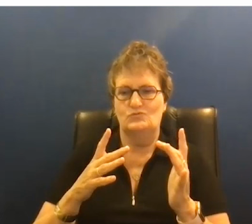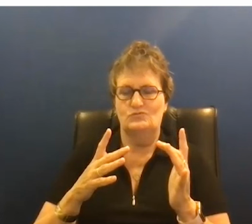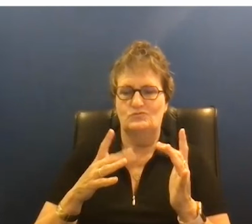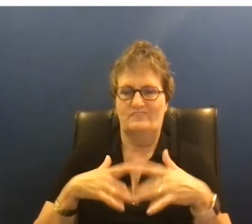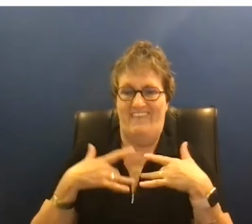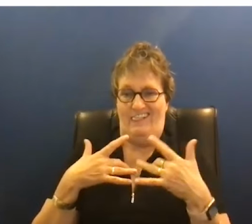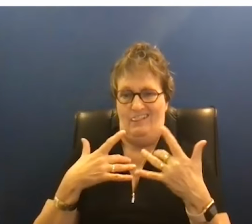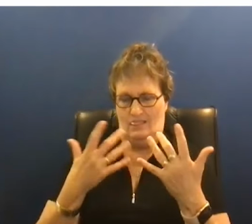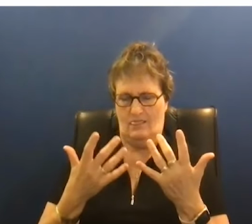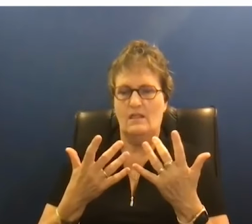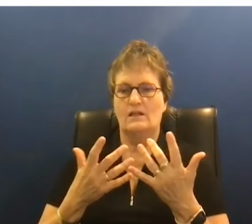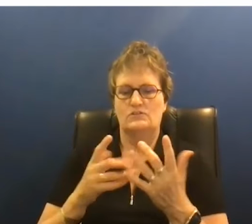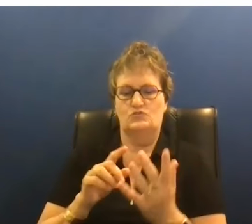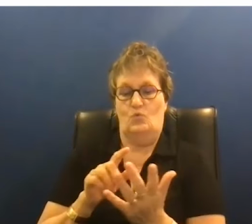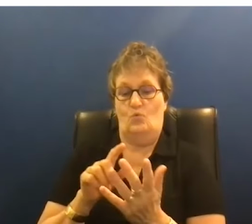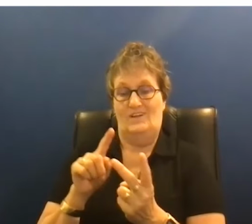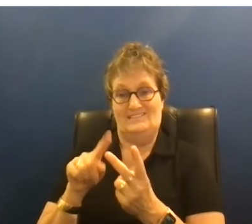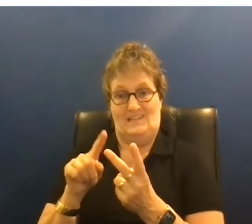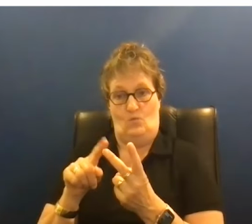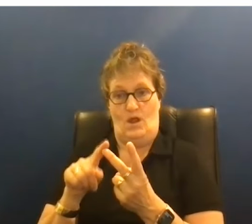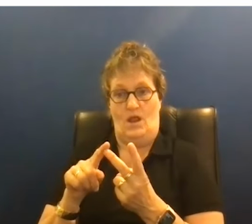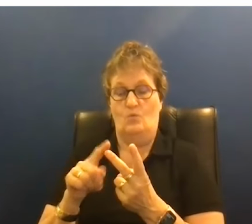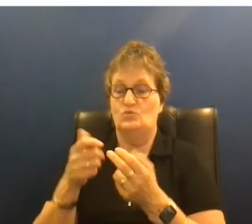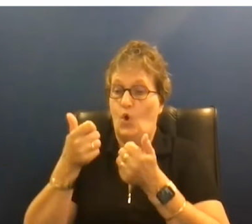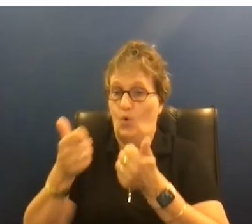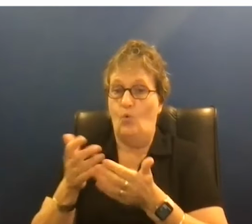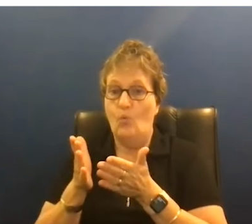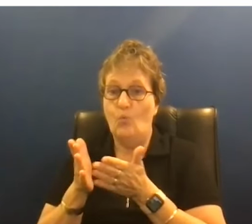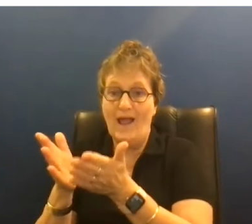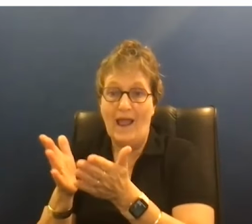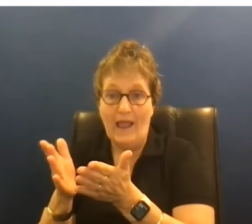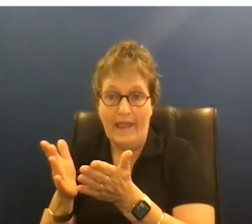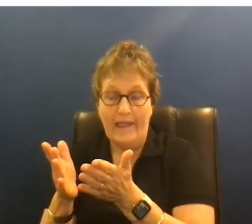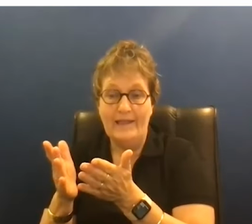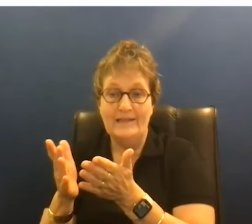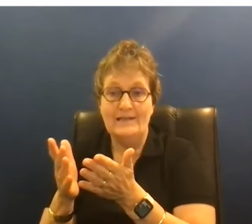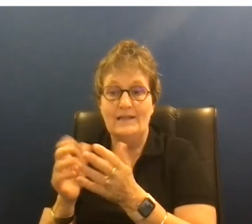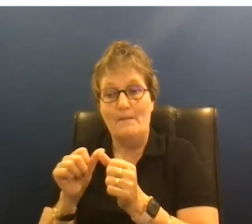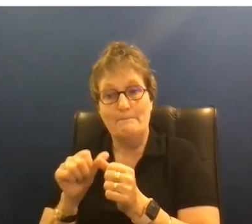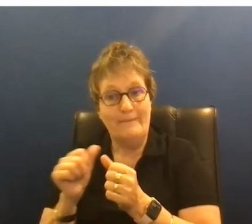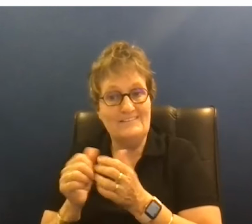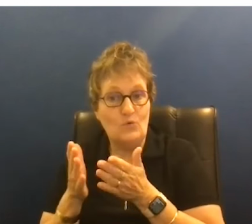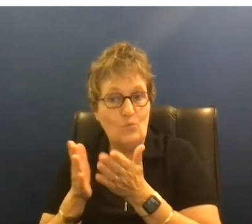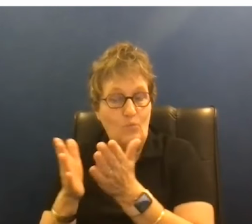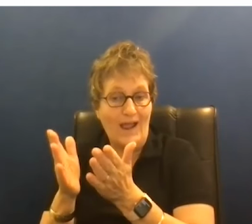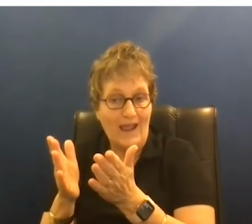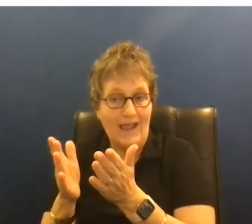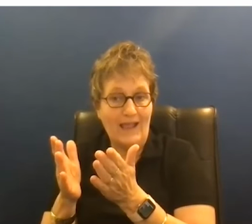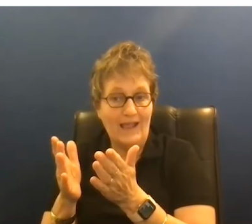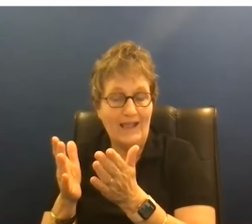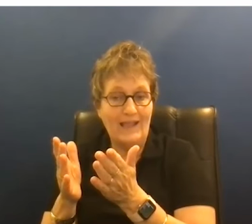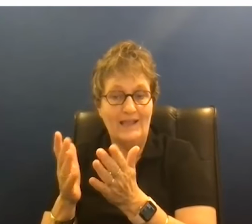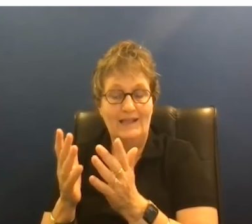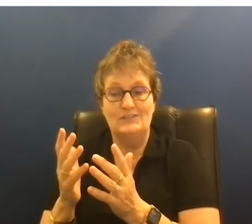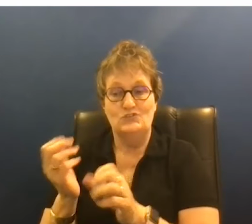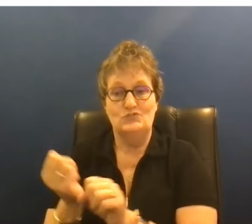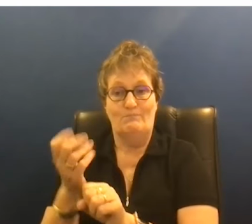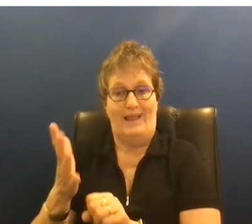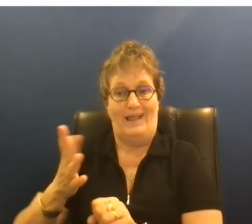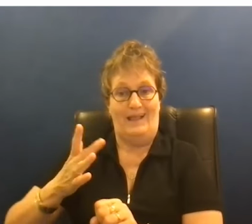tell us that what would be a good way to interact with them, what would be a better way to feel, make them feel